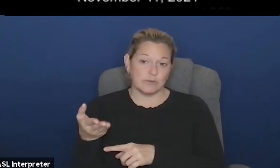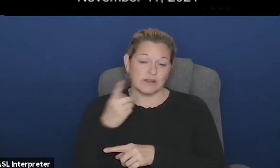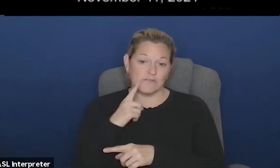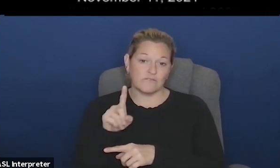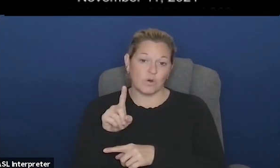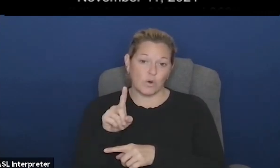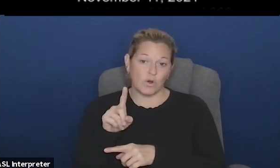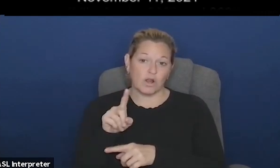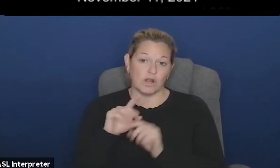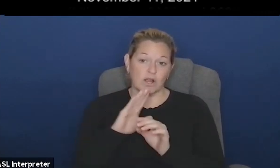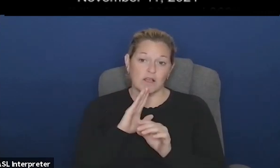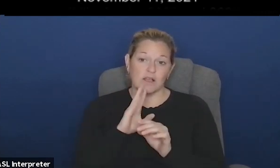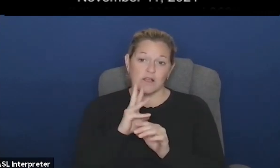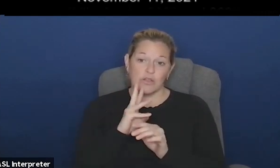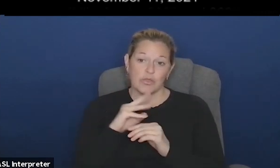seabed floor?